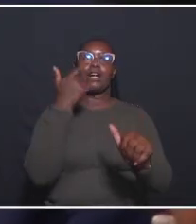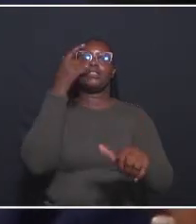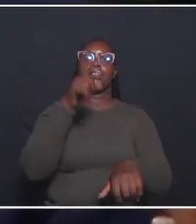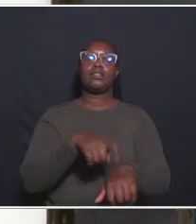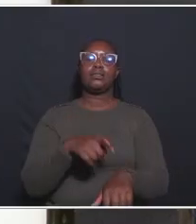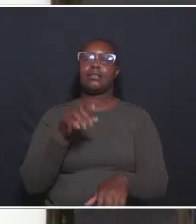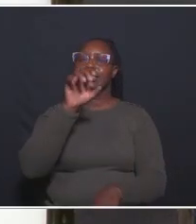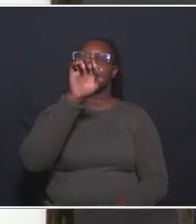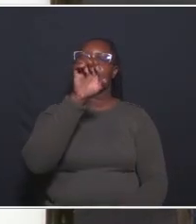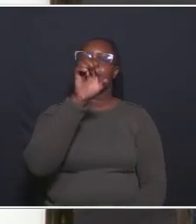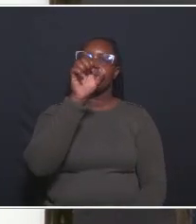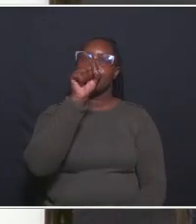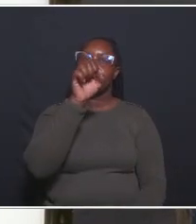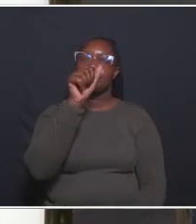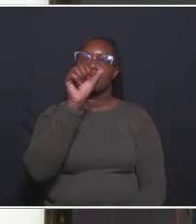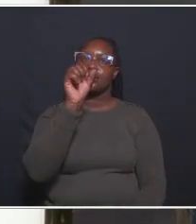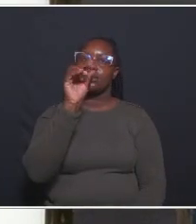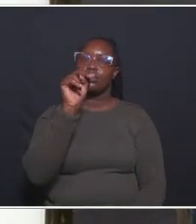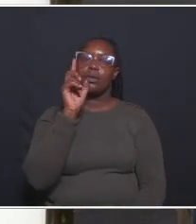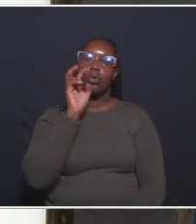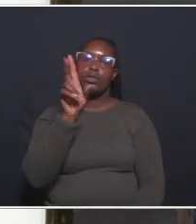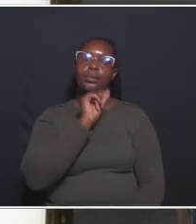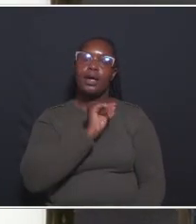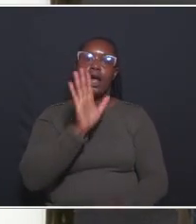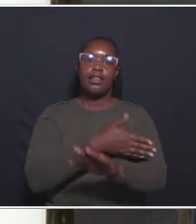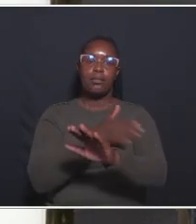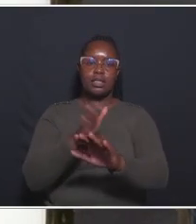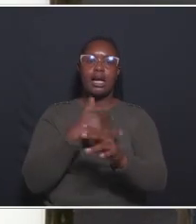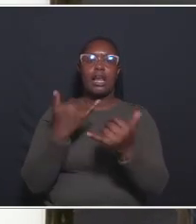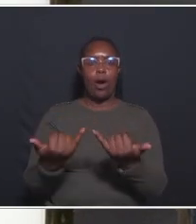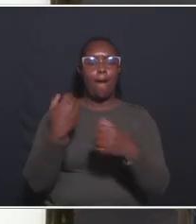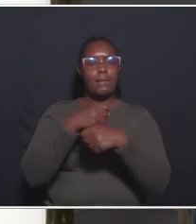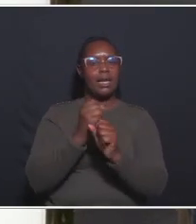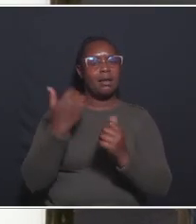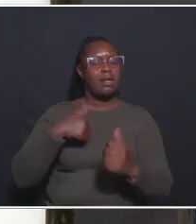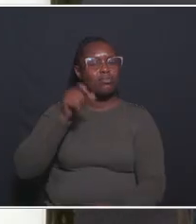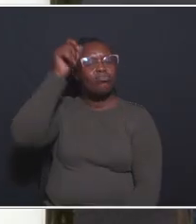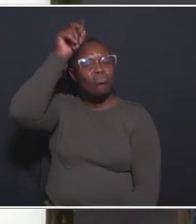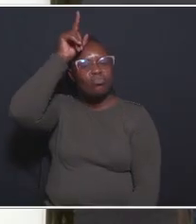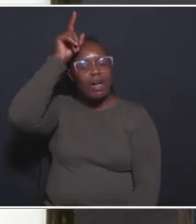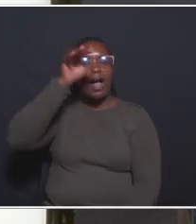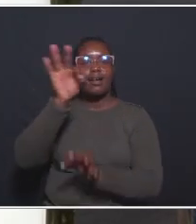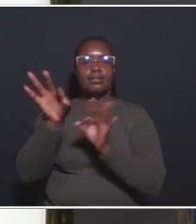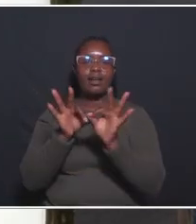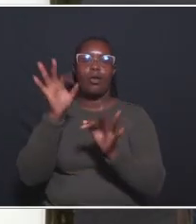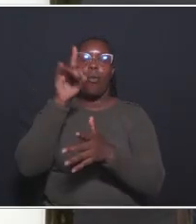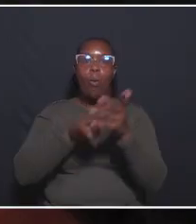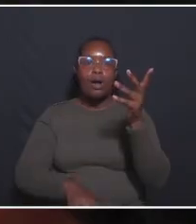watched, and the music was giving me what I wanted. Was the mood and